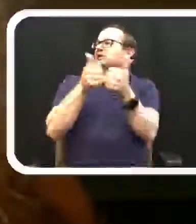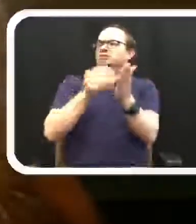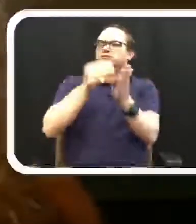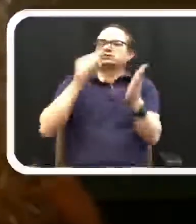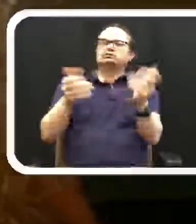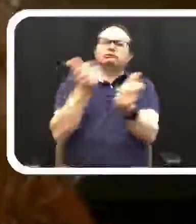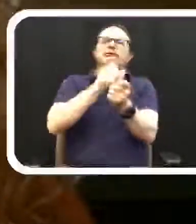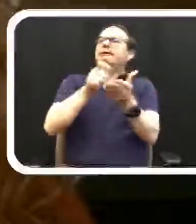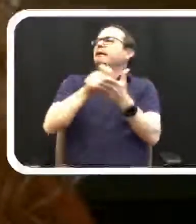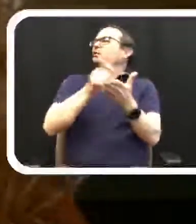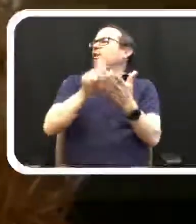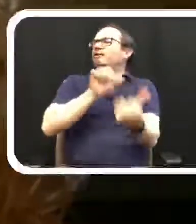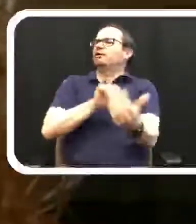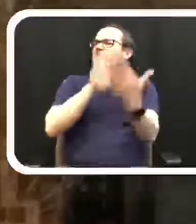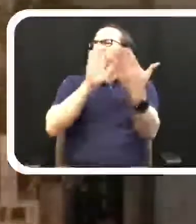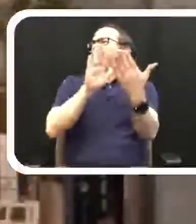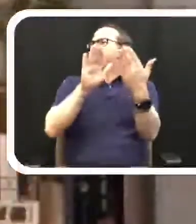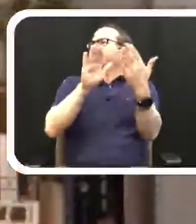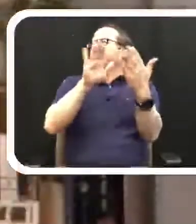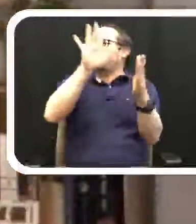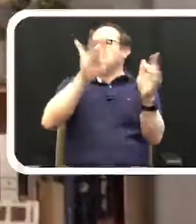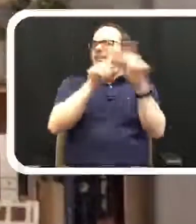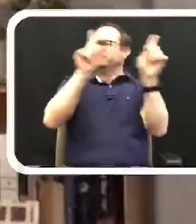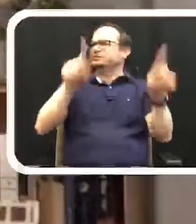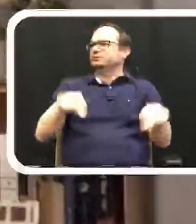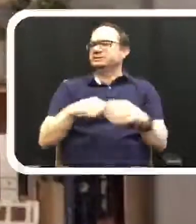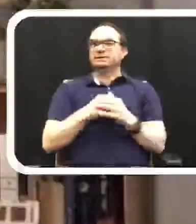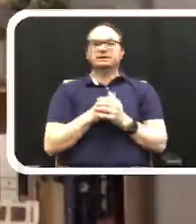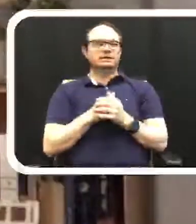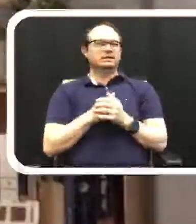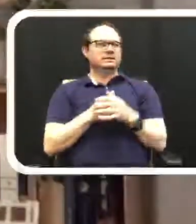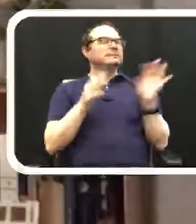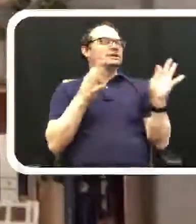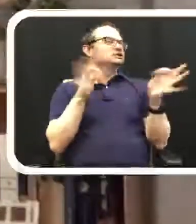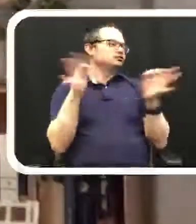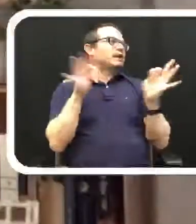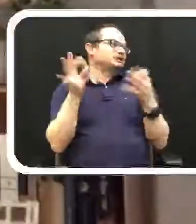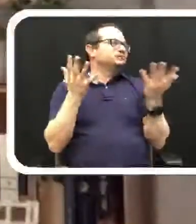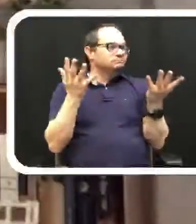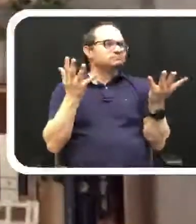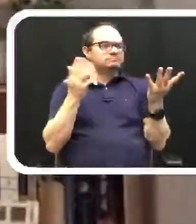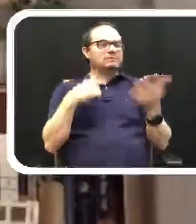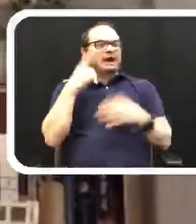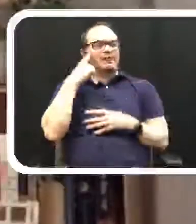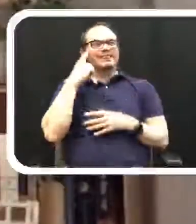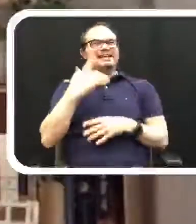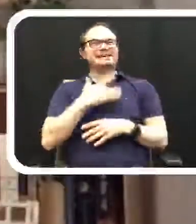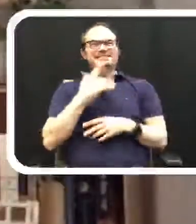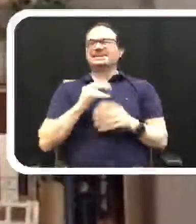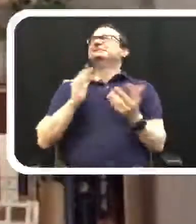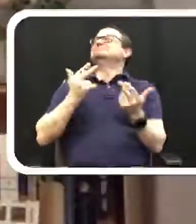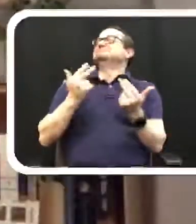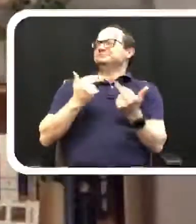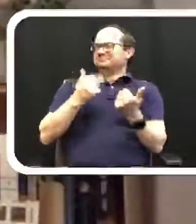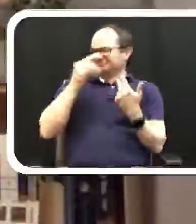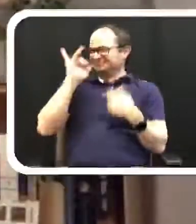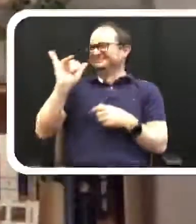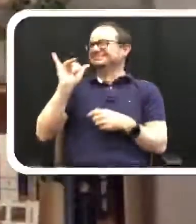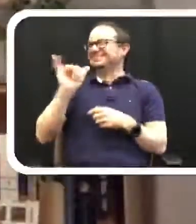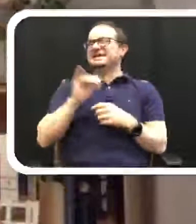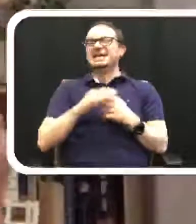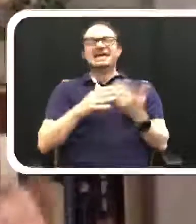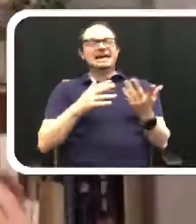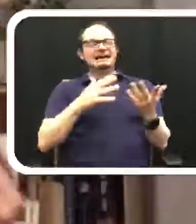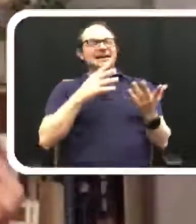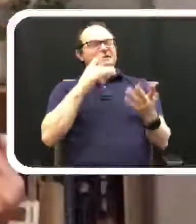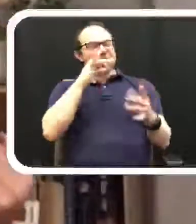any writer faces? I would say distraction. I think, especially because so many of us